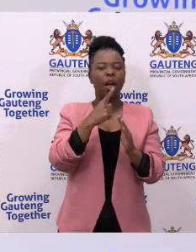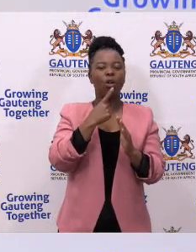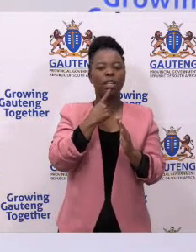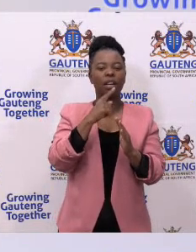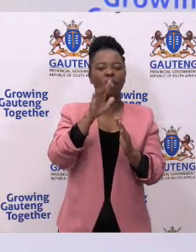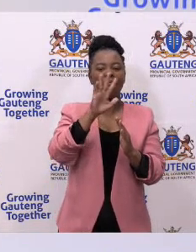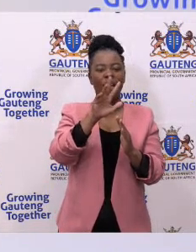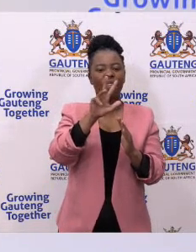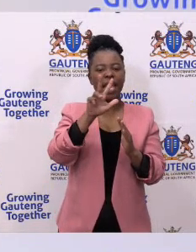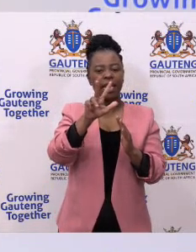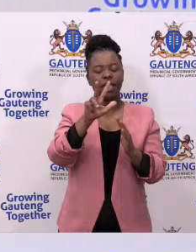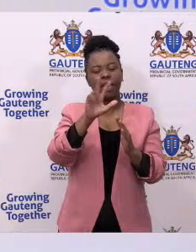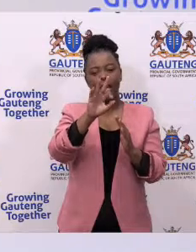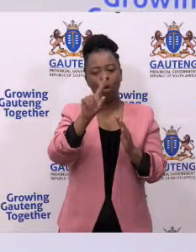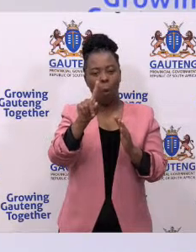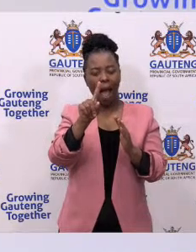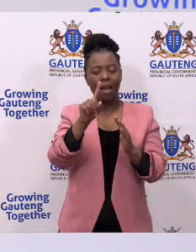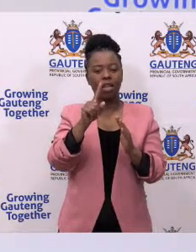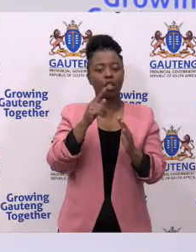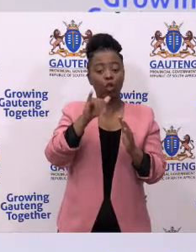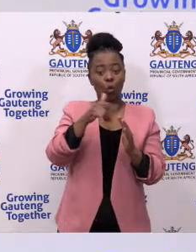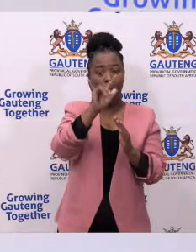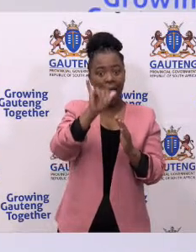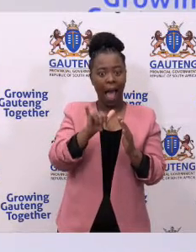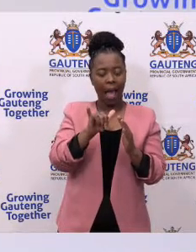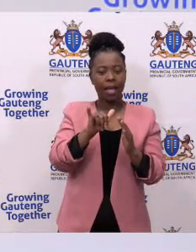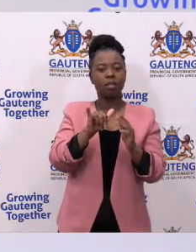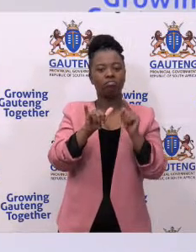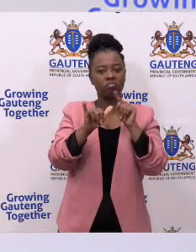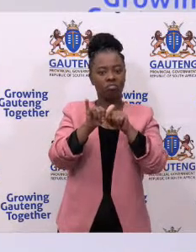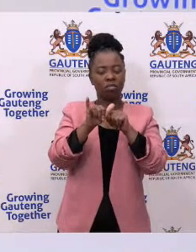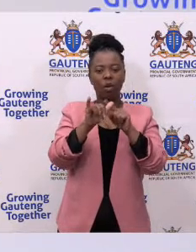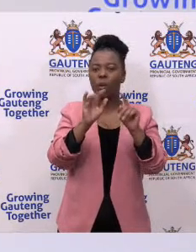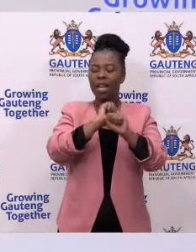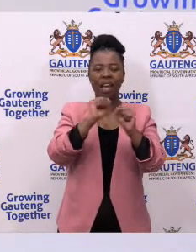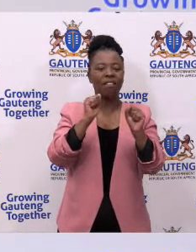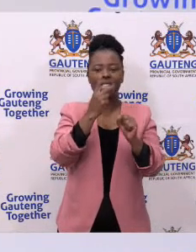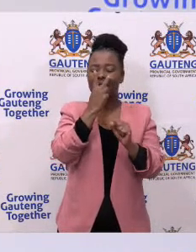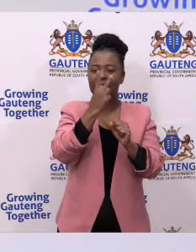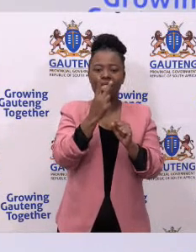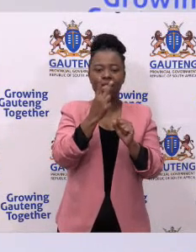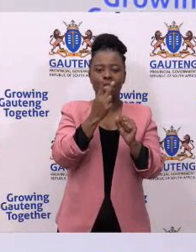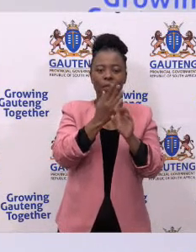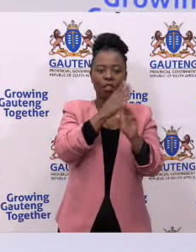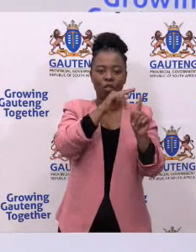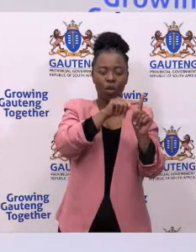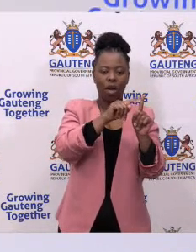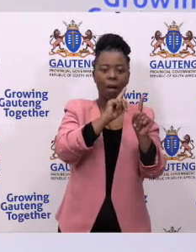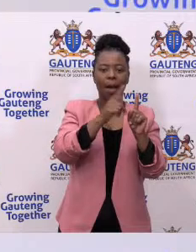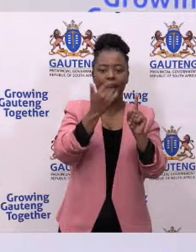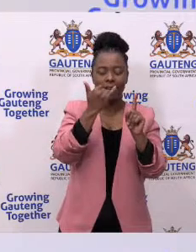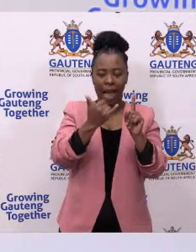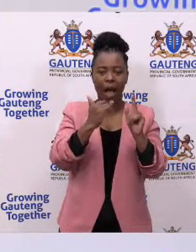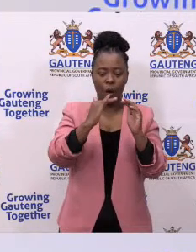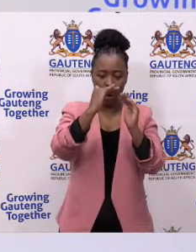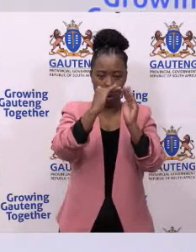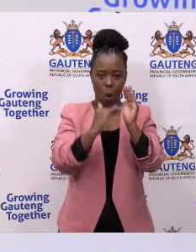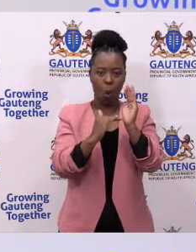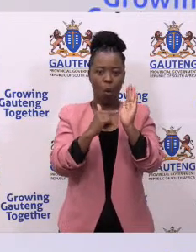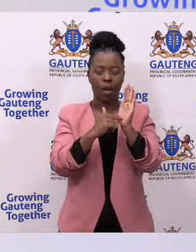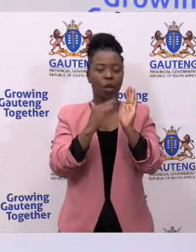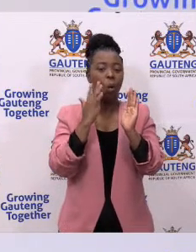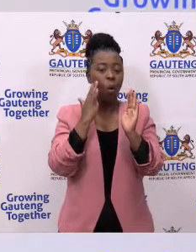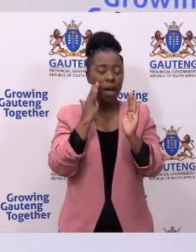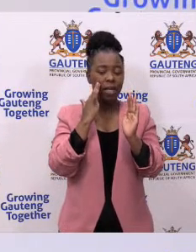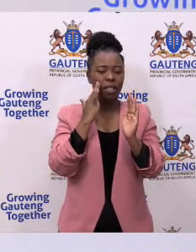6,531 on the 9th of July, we have never seen such a spike ever. And we did have one of the lowest on the